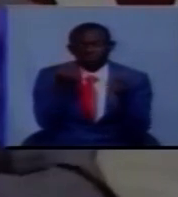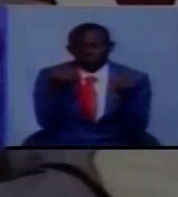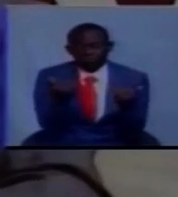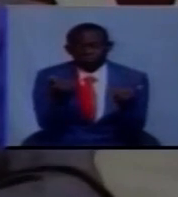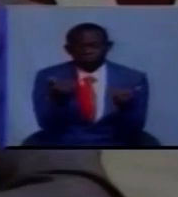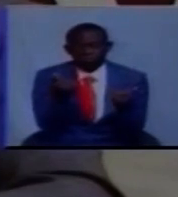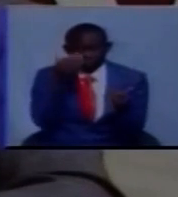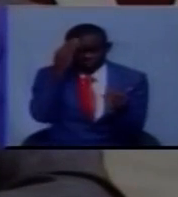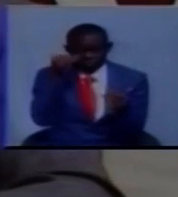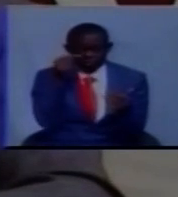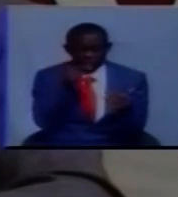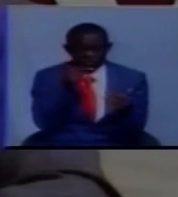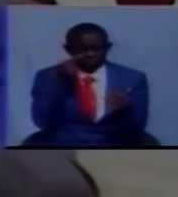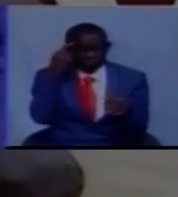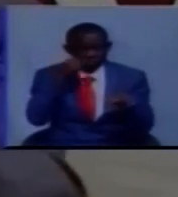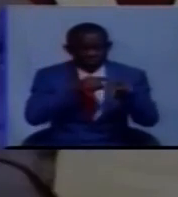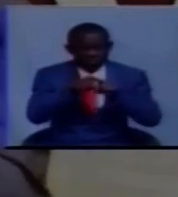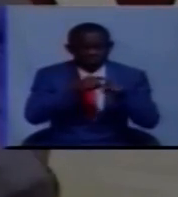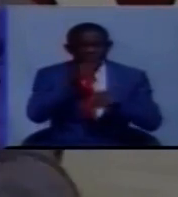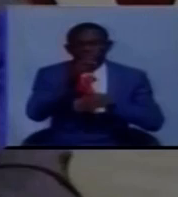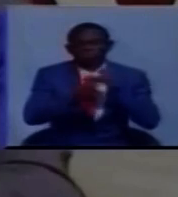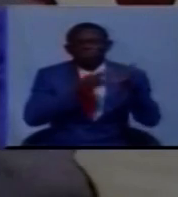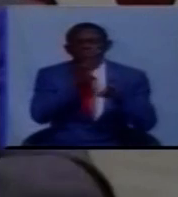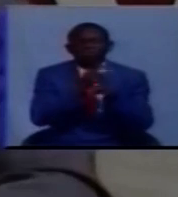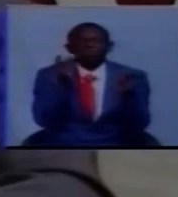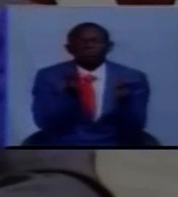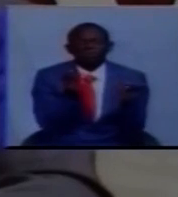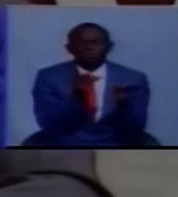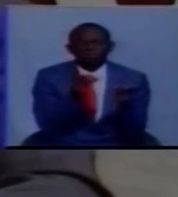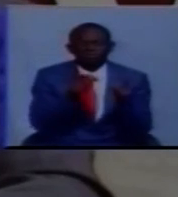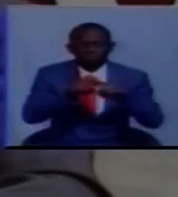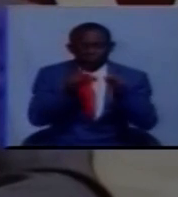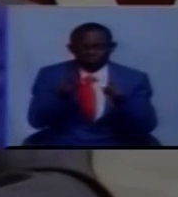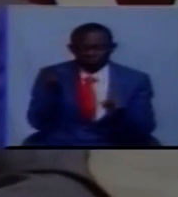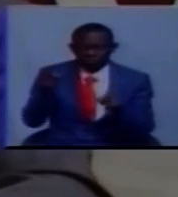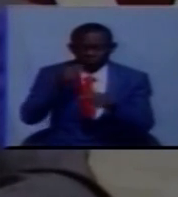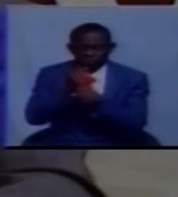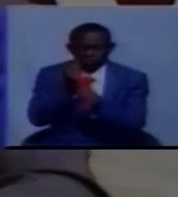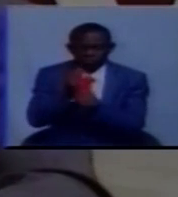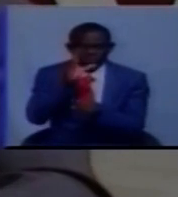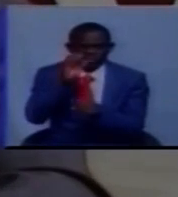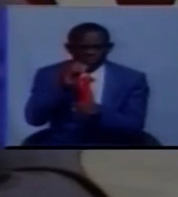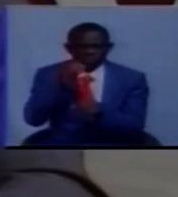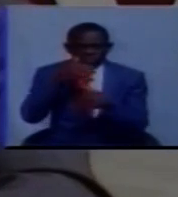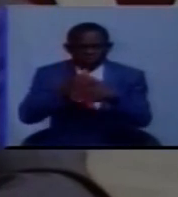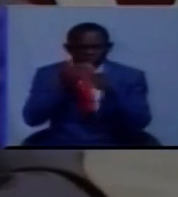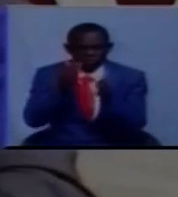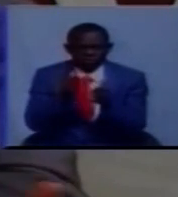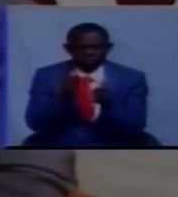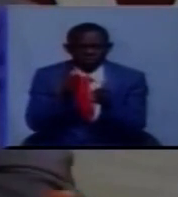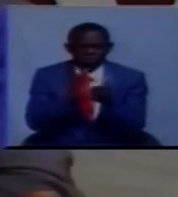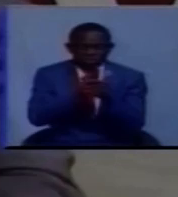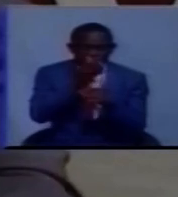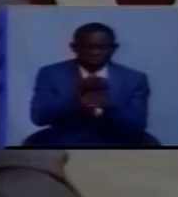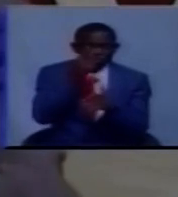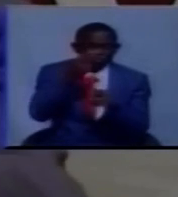go by the productivity arrangement. But this guy lays only 50 blocks every day. I warned him the other day. I warned him after 2 months.